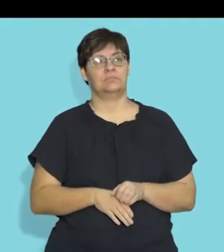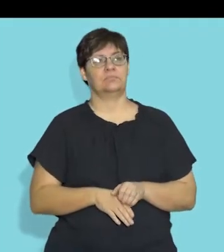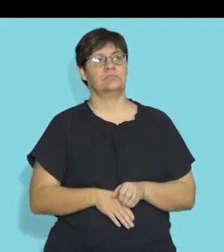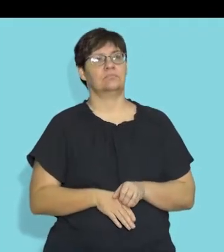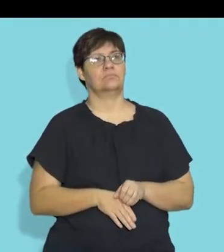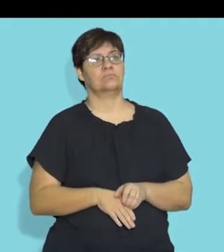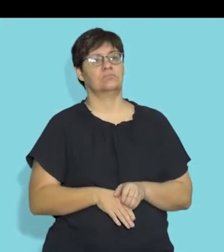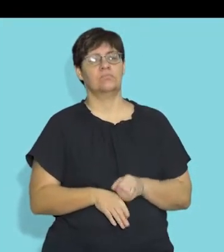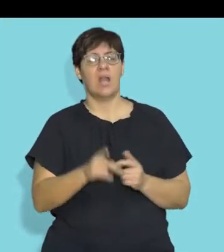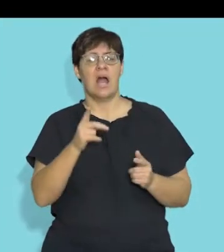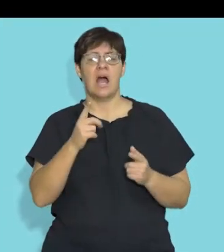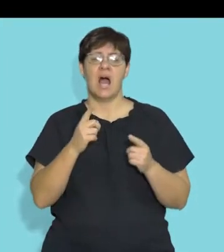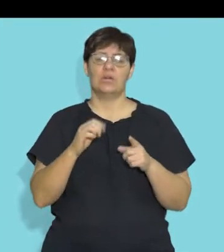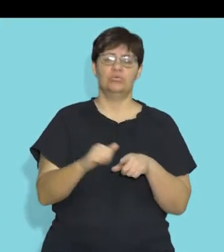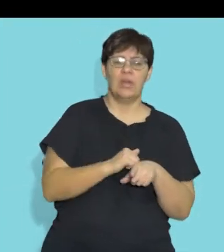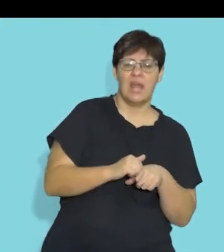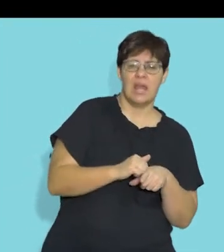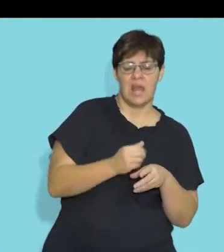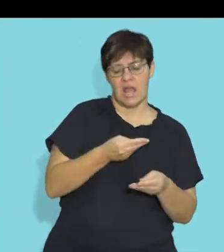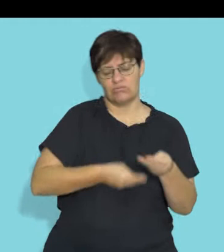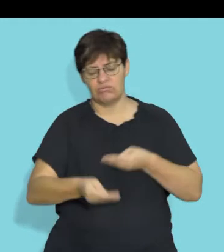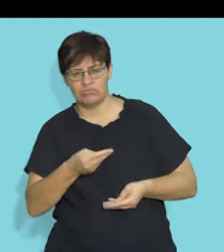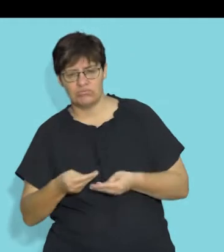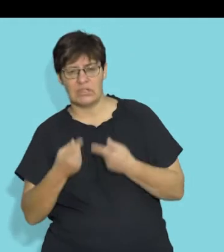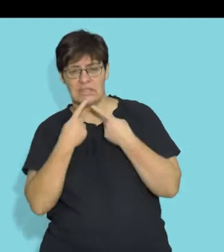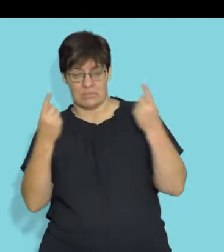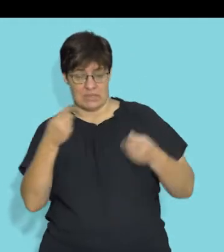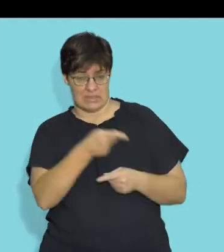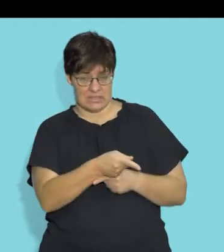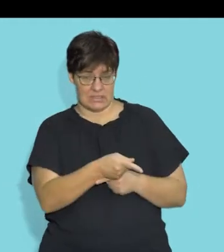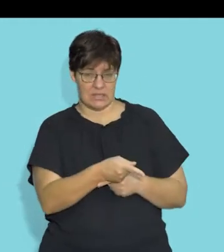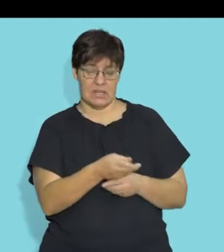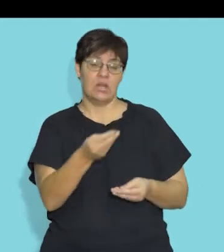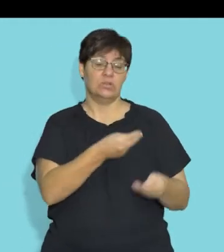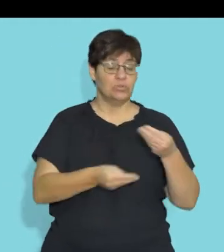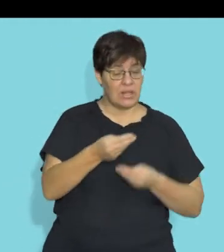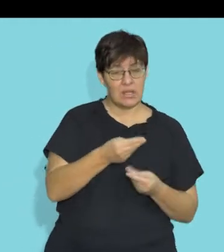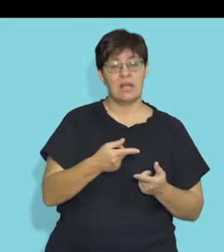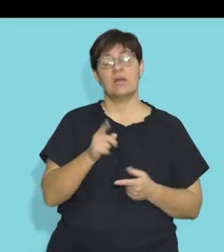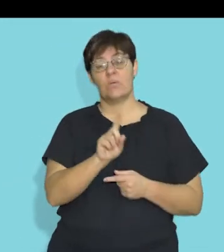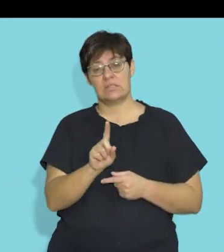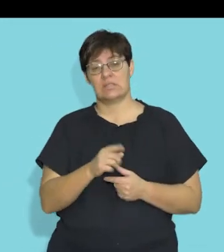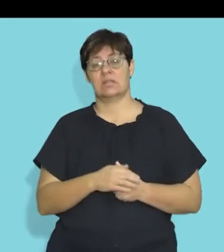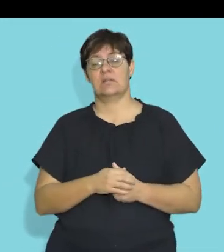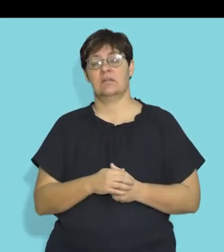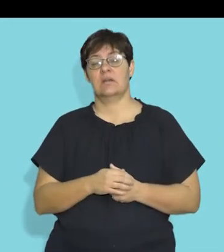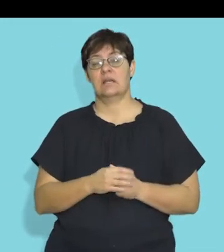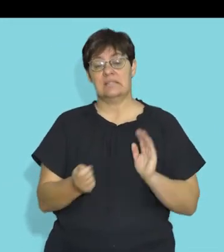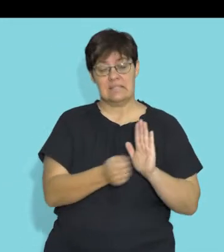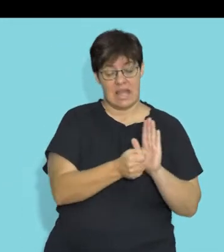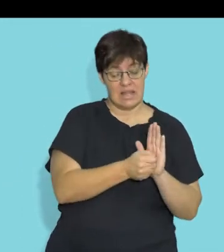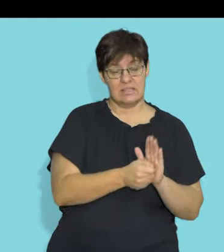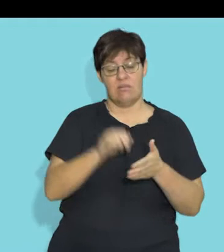So, if we look at my trading statement now, obviously it is sales less my cost